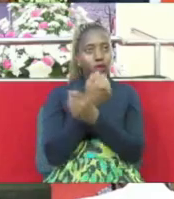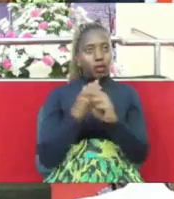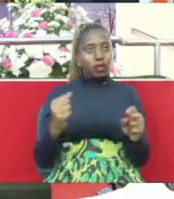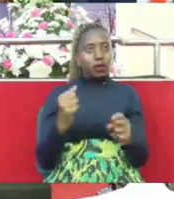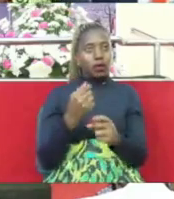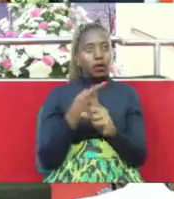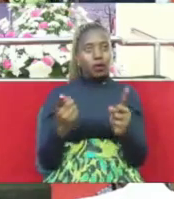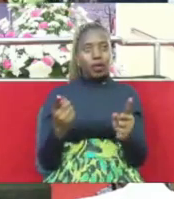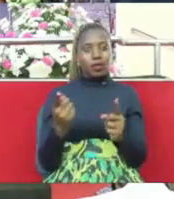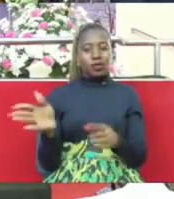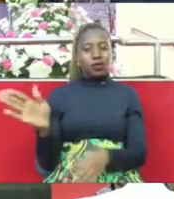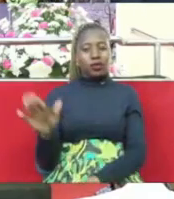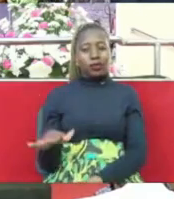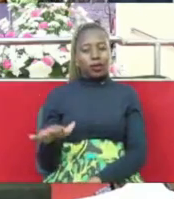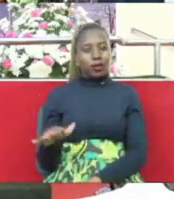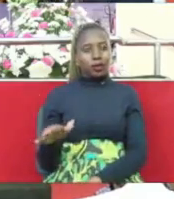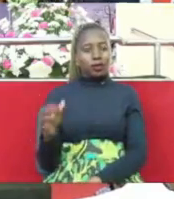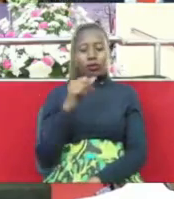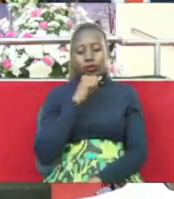asking yourself, of what use is it?